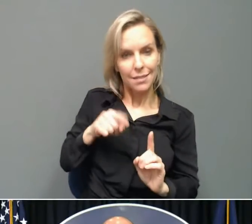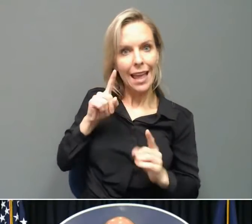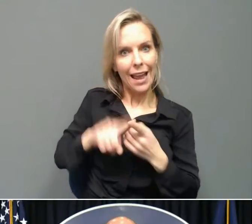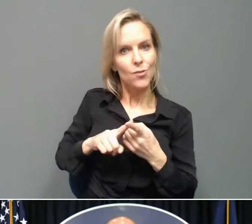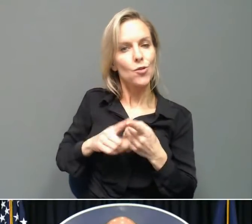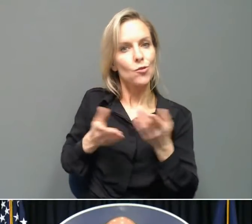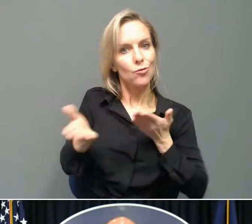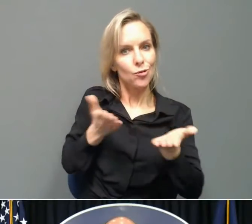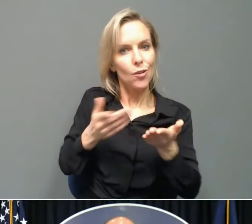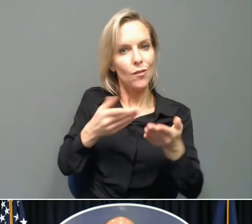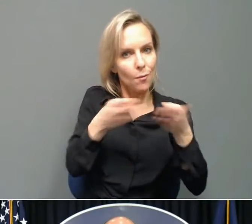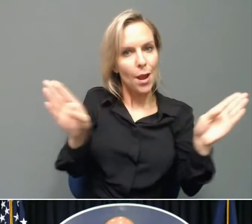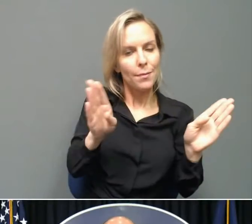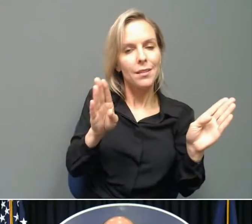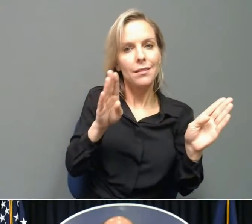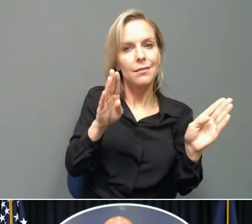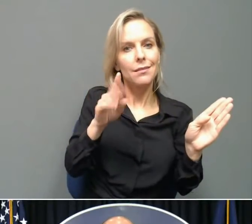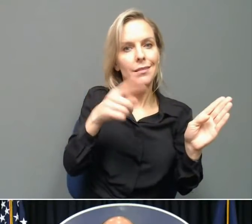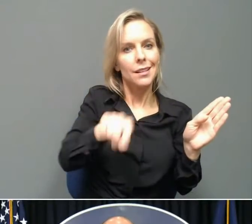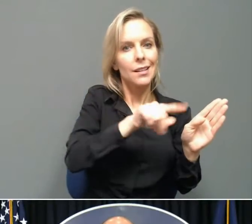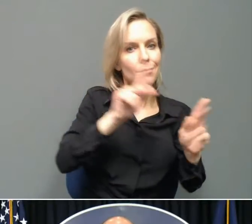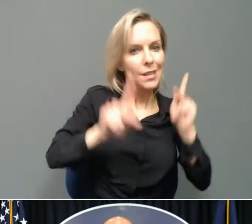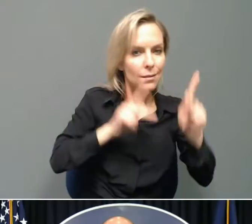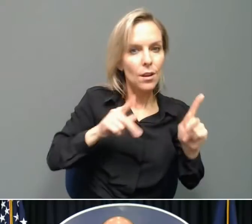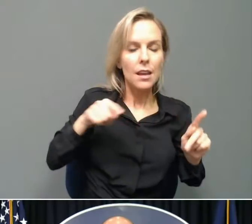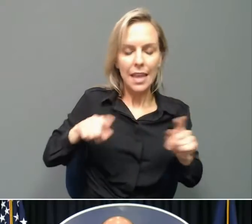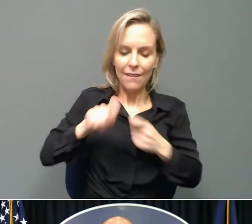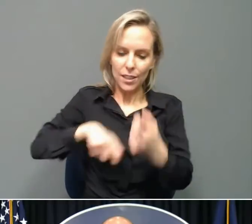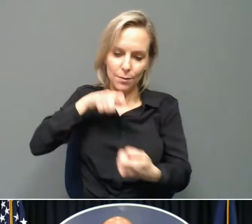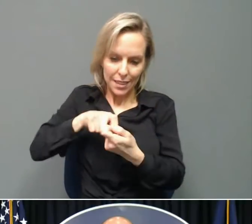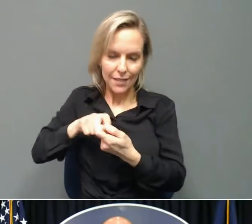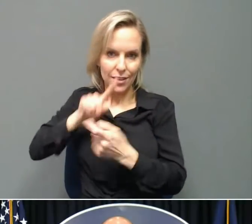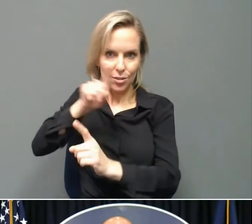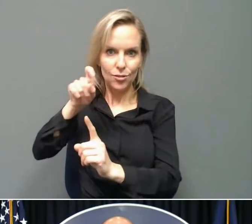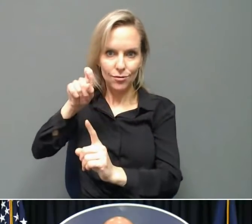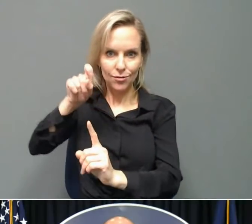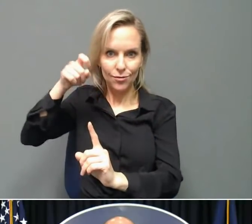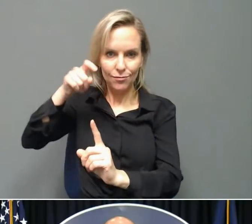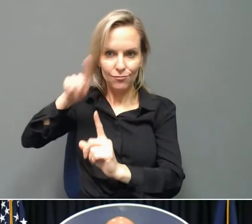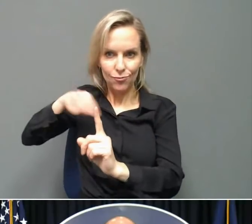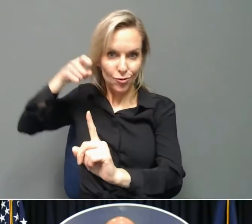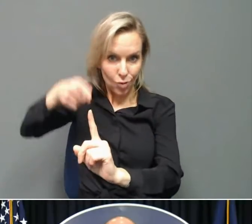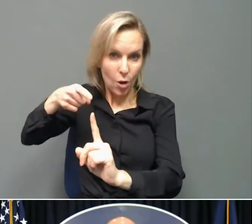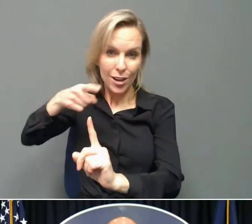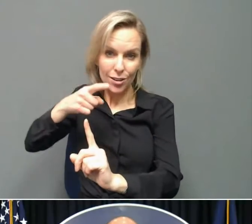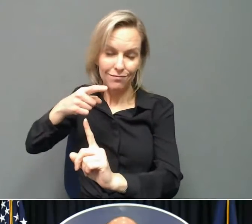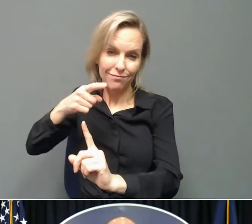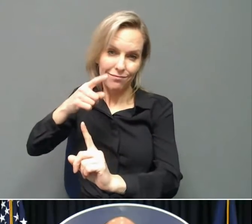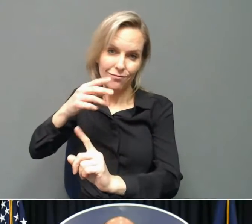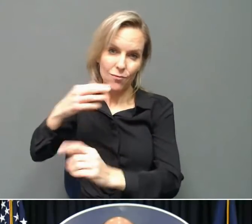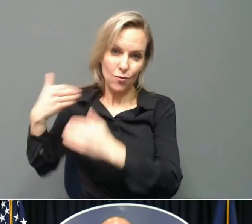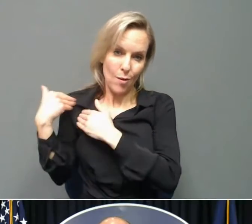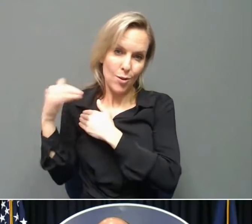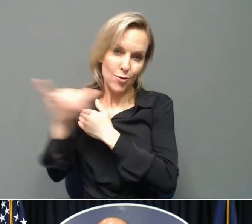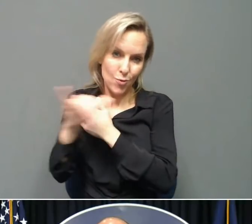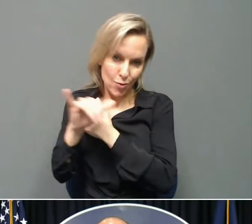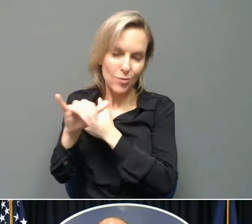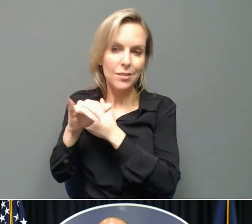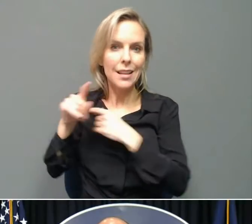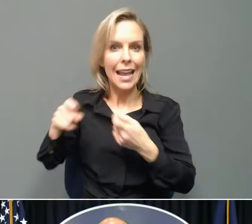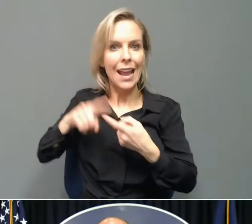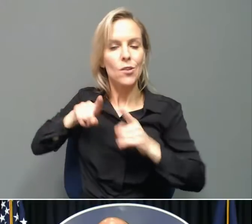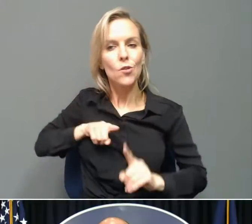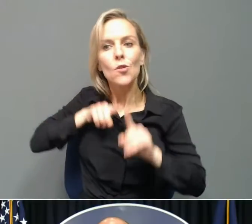able, they have very specific and targeted responsibilities as well. and are going out to help vulnerable